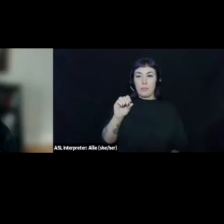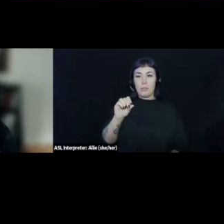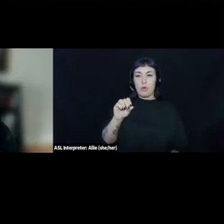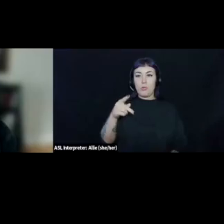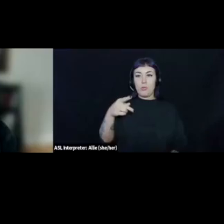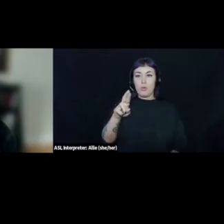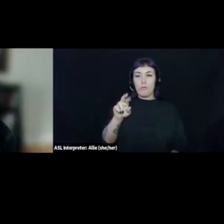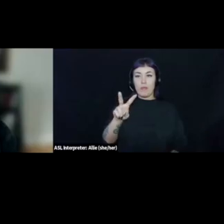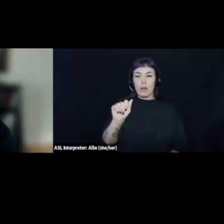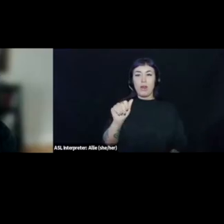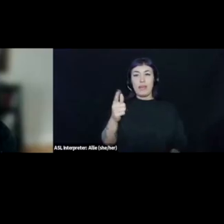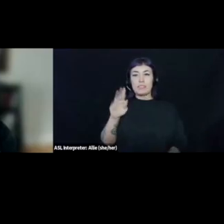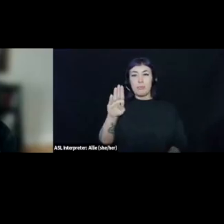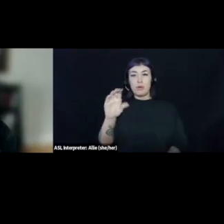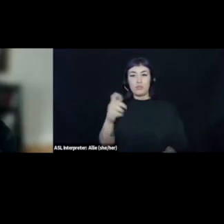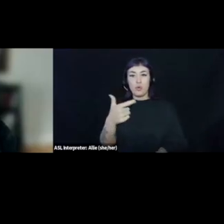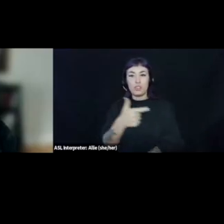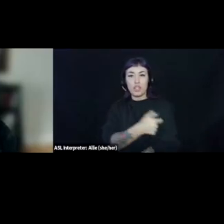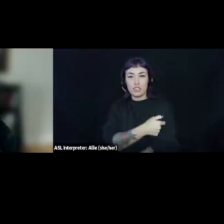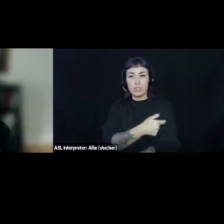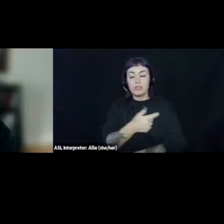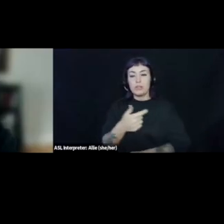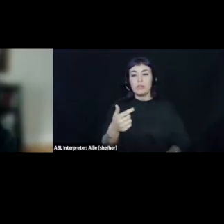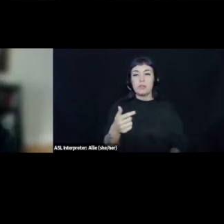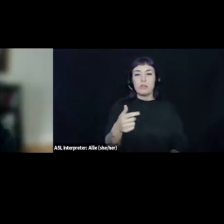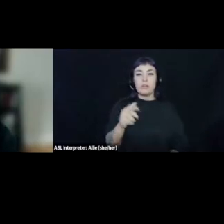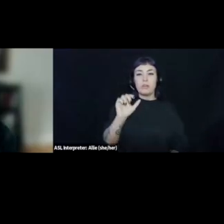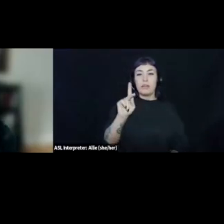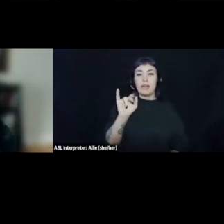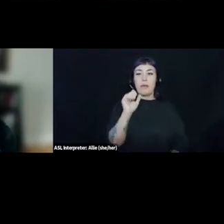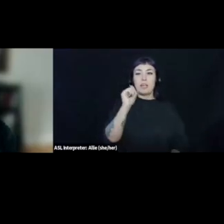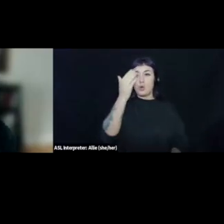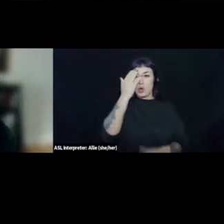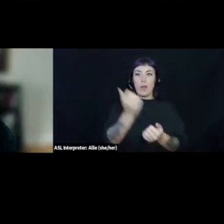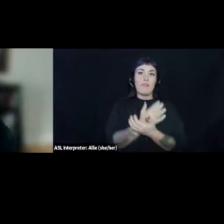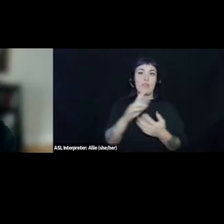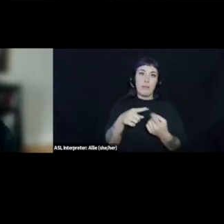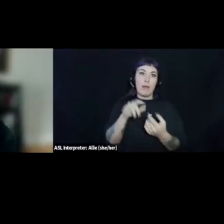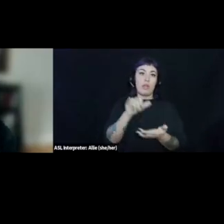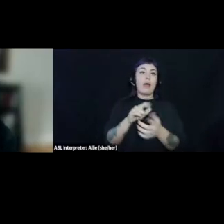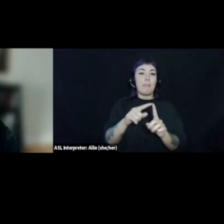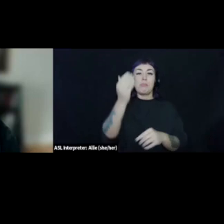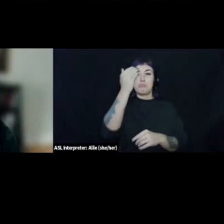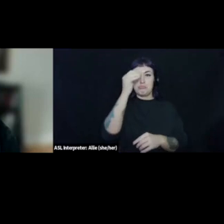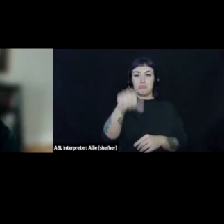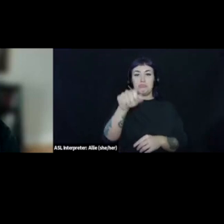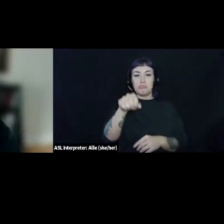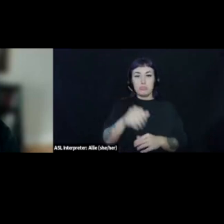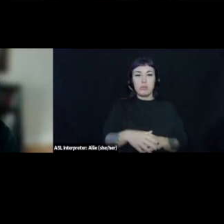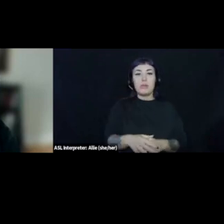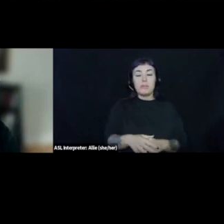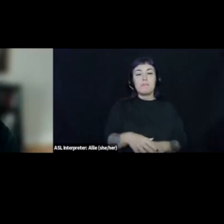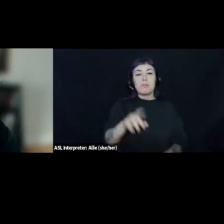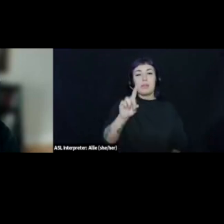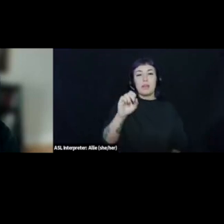control injection? So I don't know like everything about it, but I am aware of it. So Depo-Provera is associated